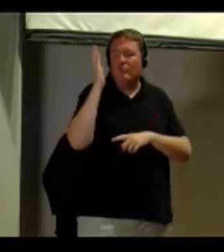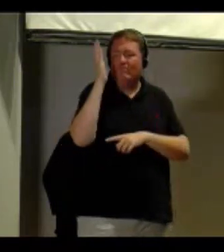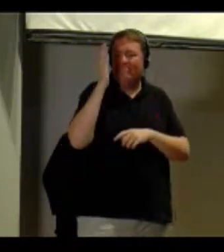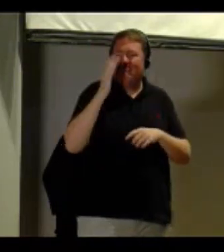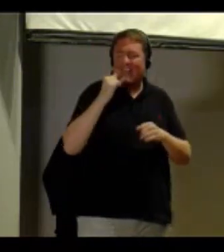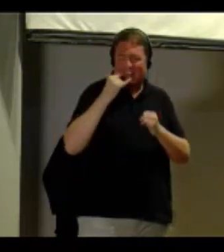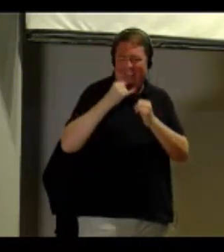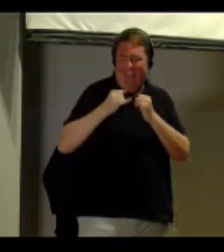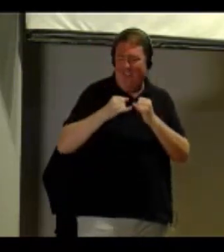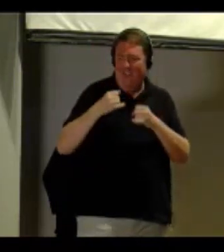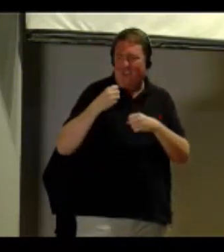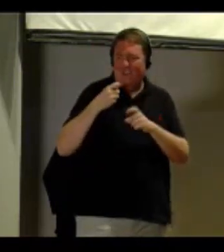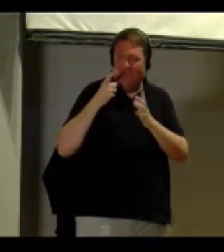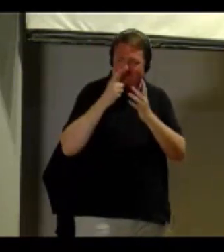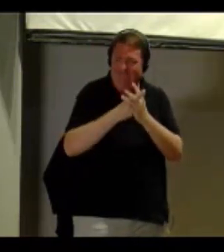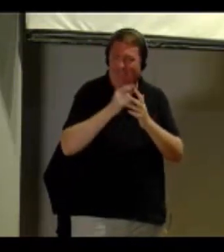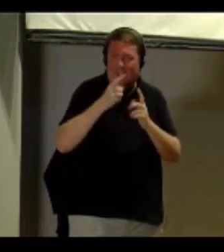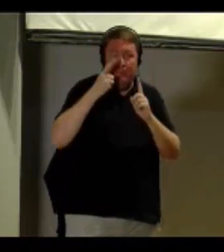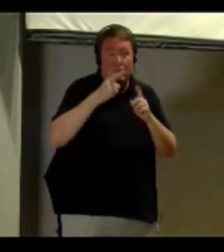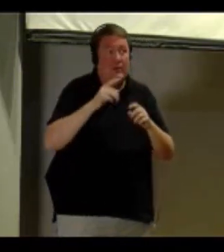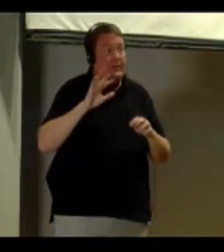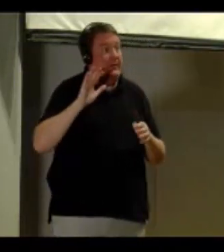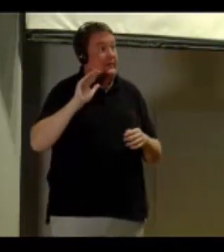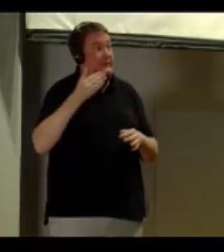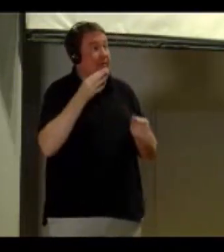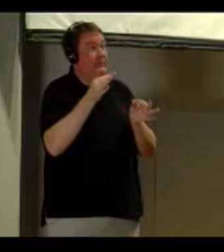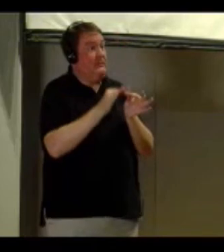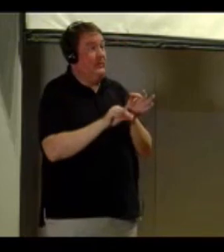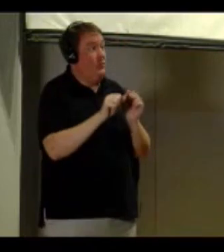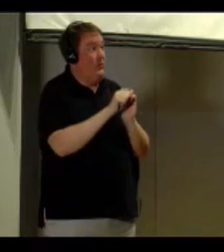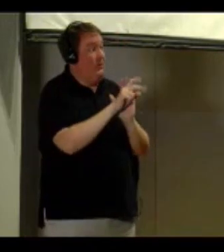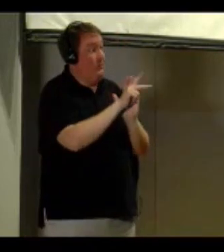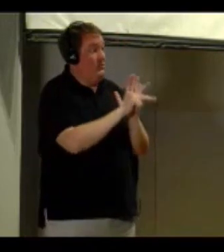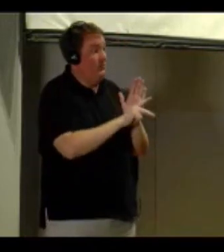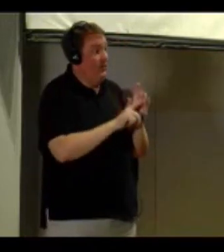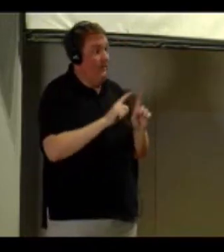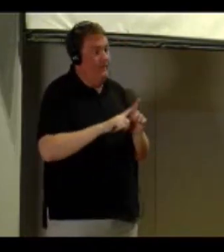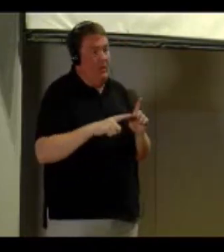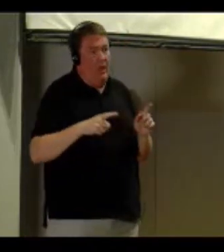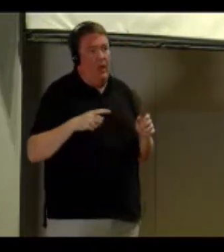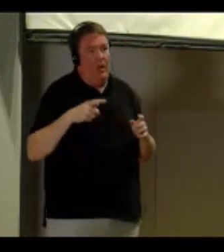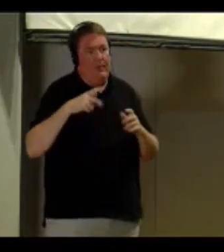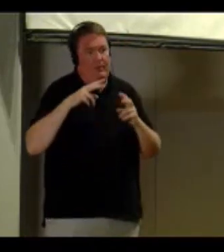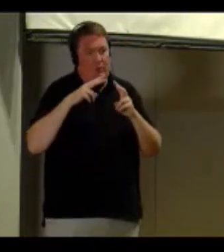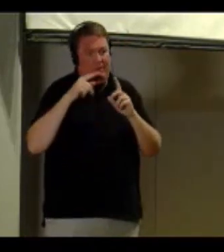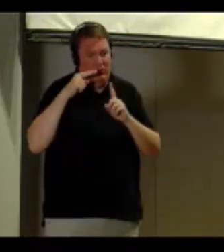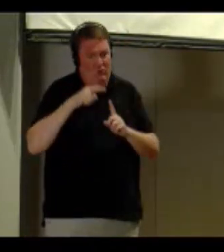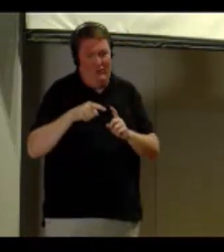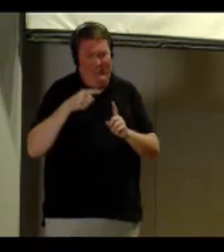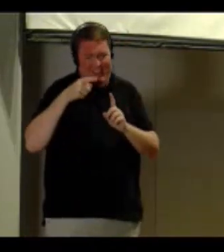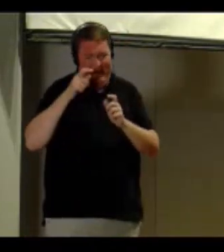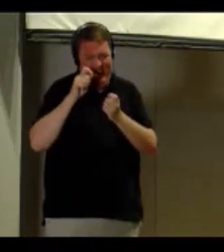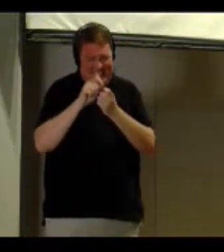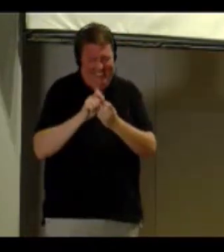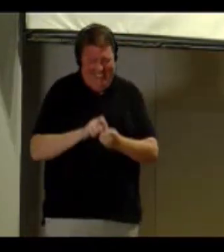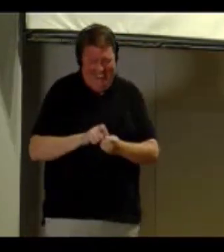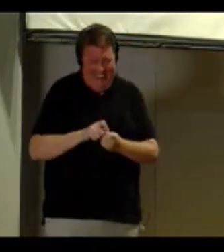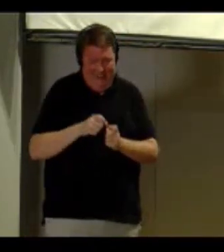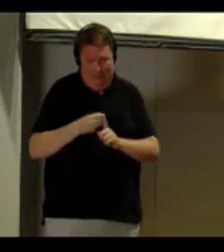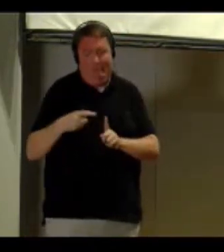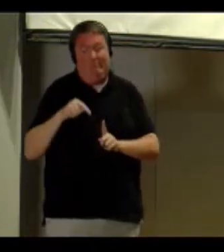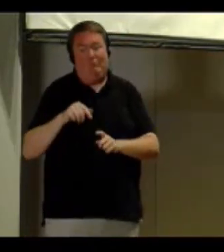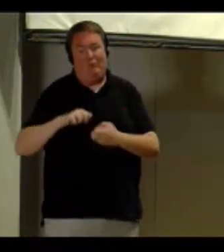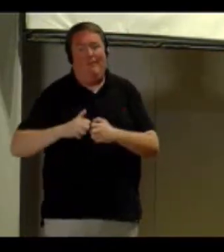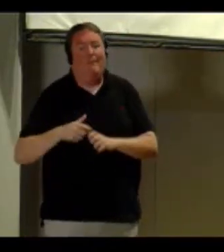presentation, that it may seem simple in principle, but the devil may be in the details. I wonder perhaps if you could each